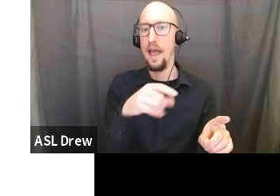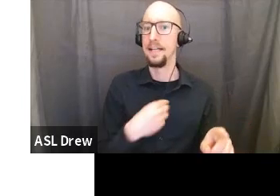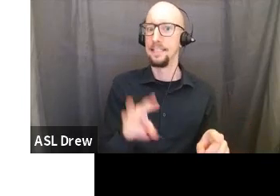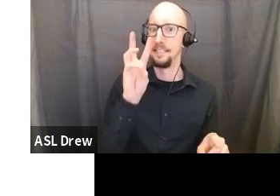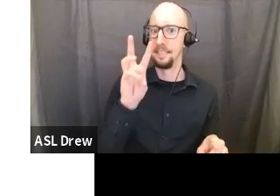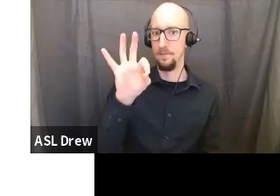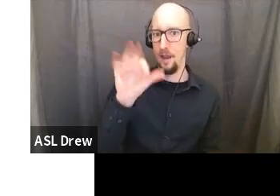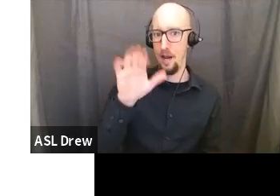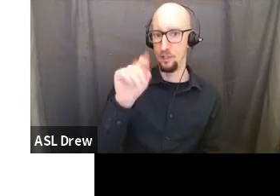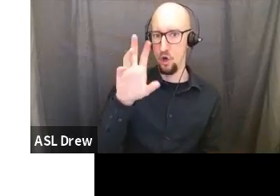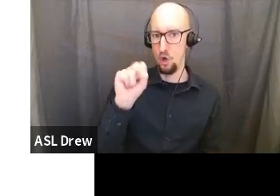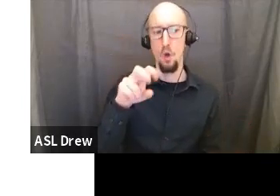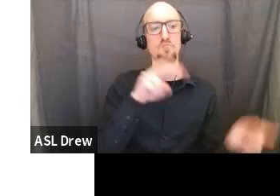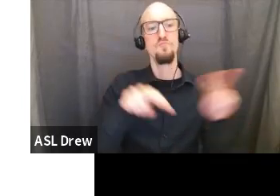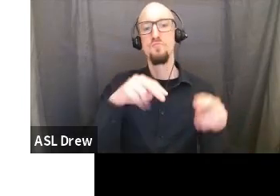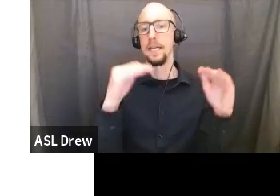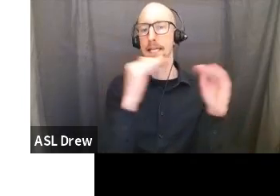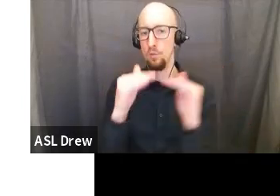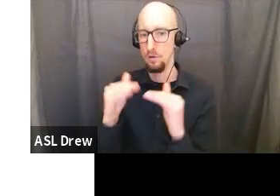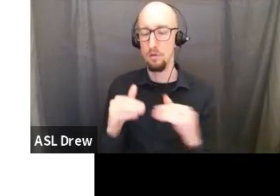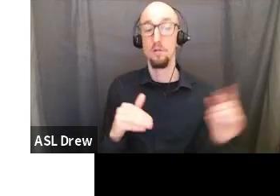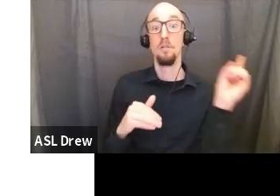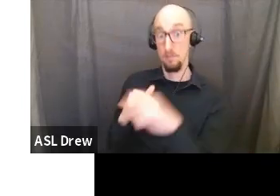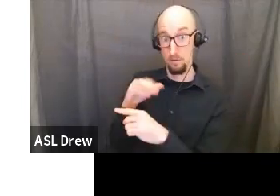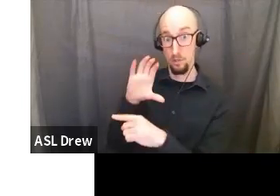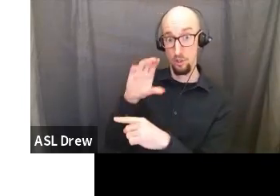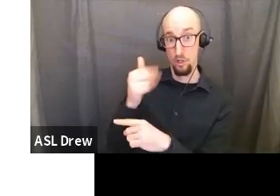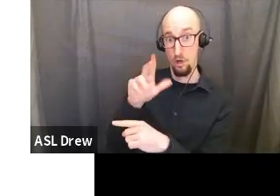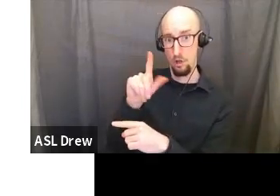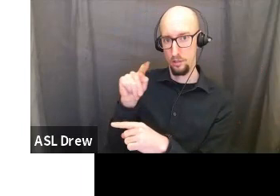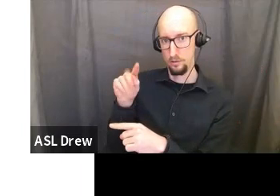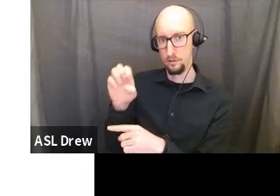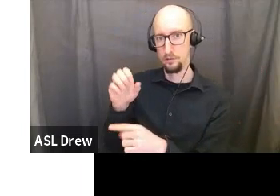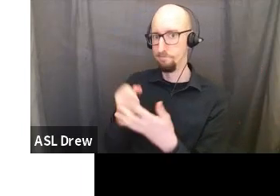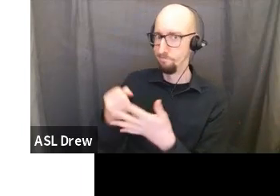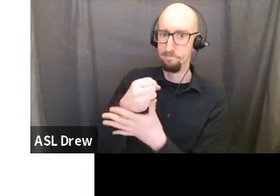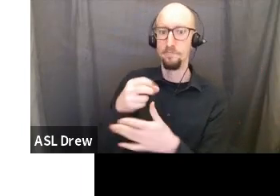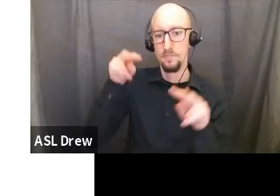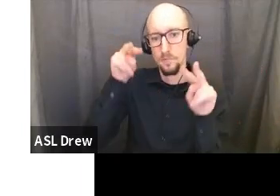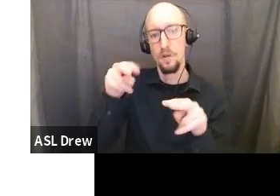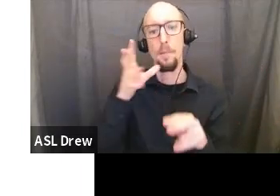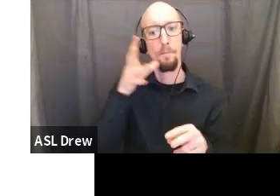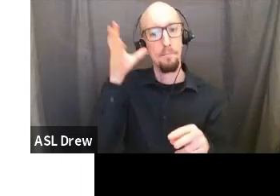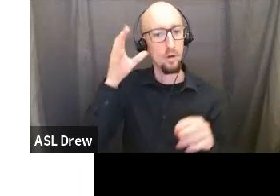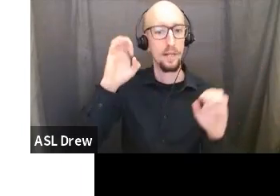equally, Charlotte weights parental education more heavily than the other